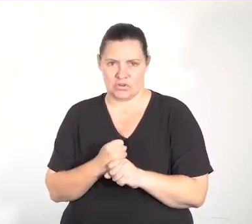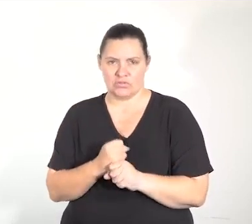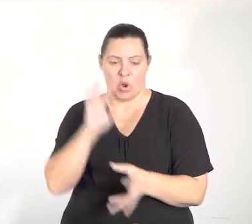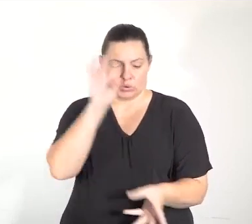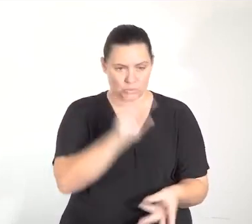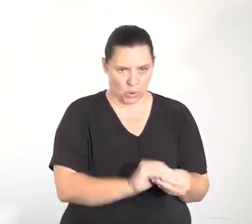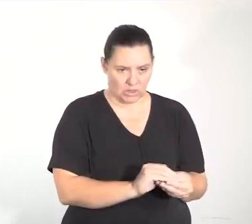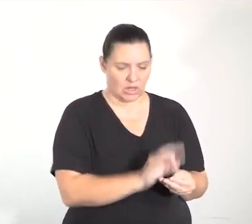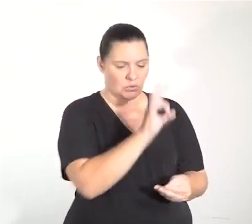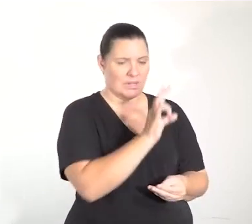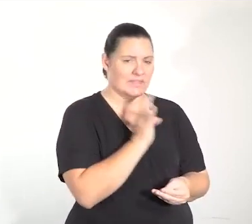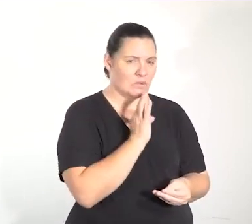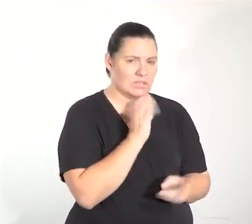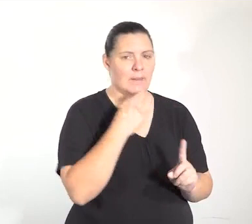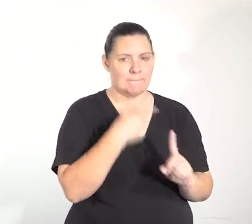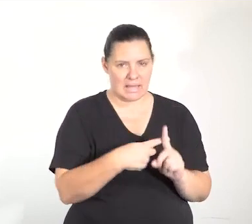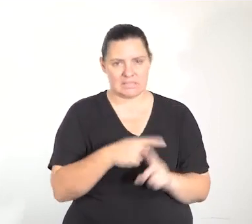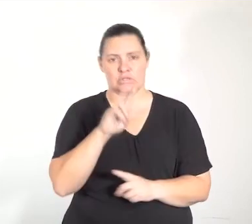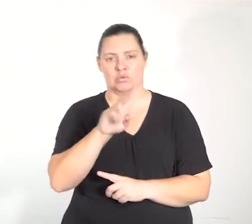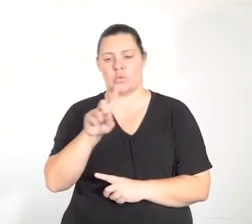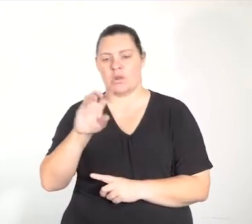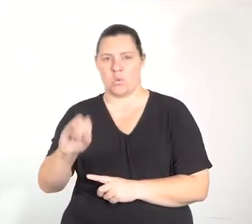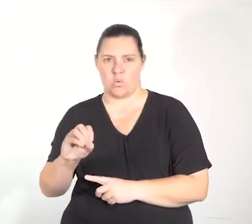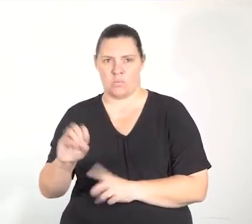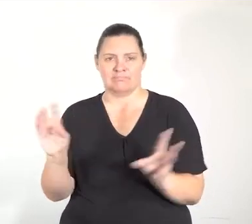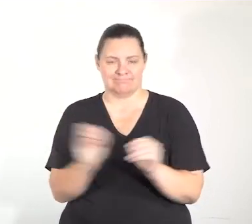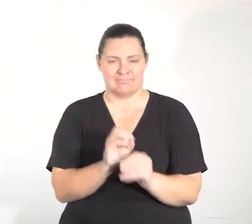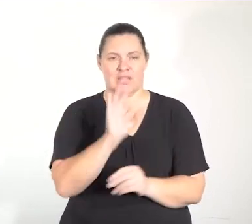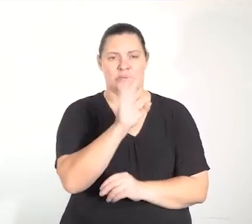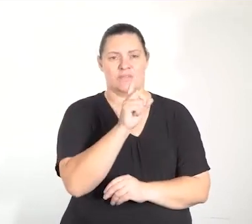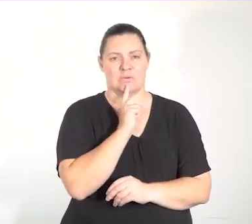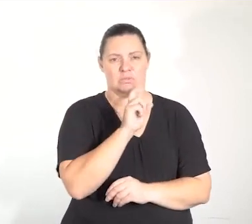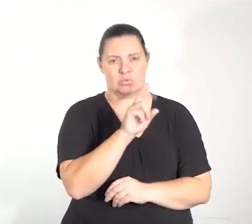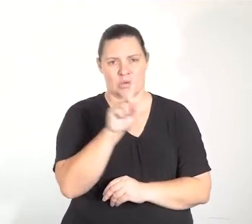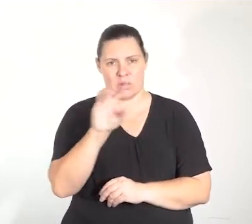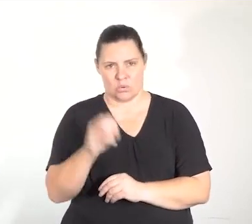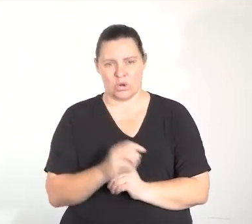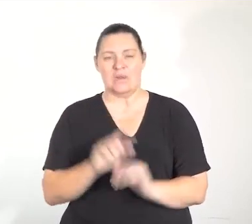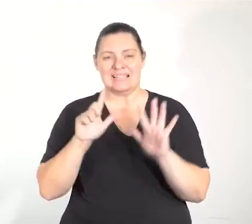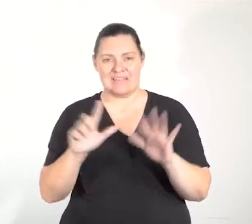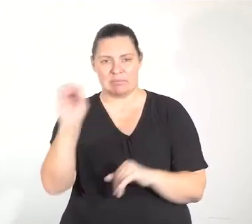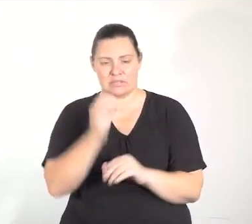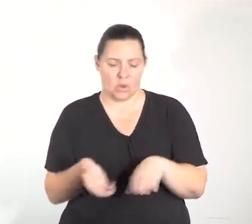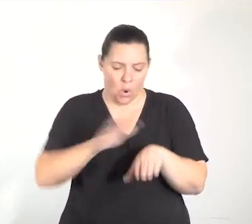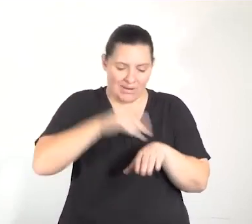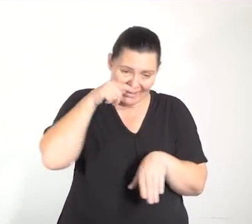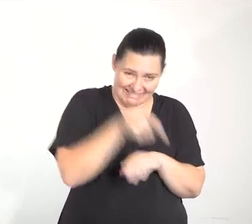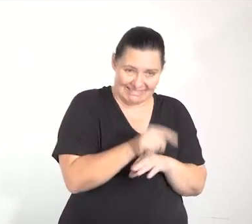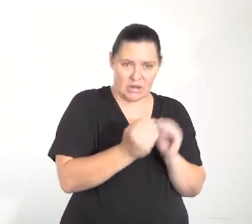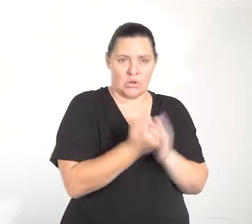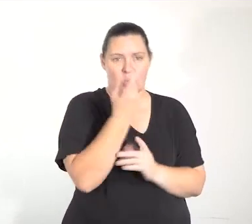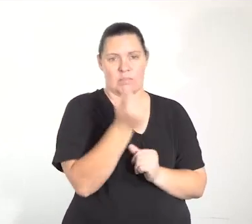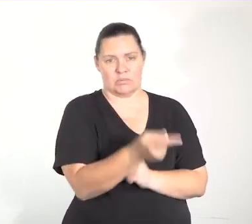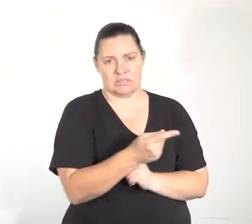now his total amount is 3,210 rands. We are going to calculate 7% of that new